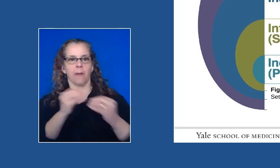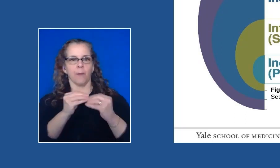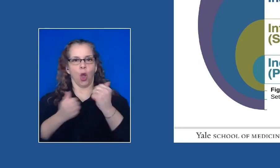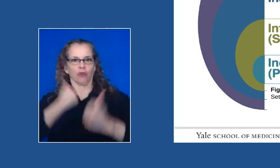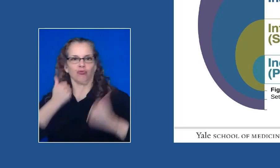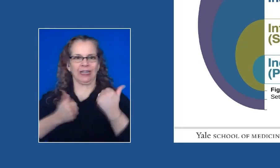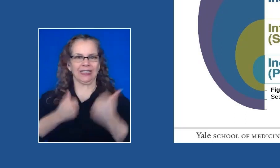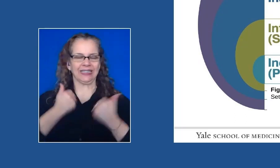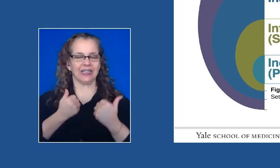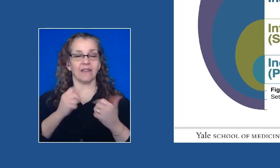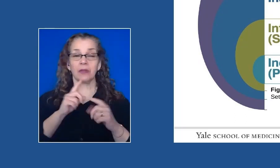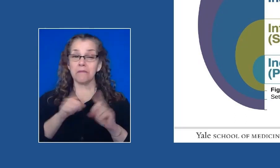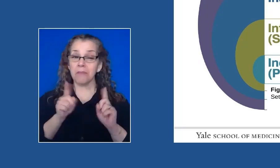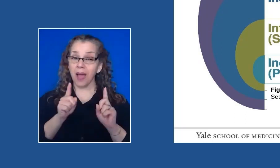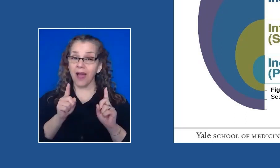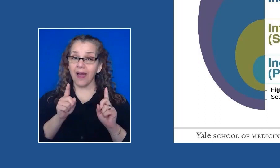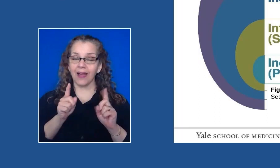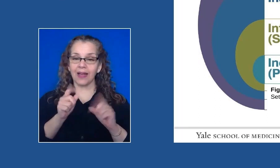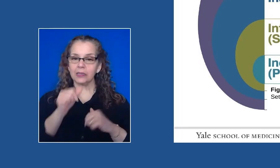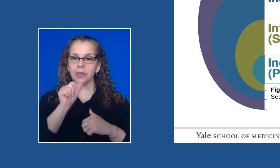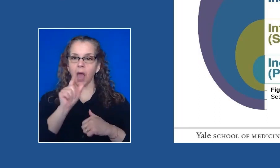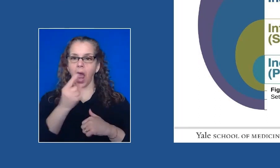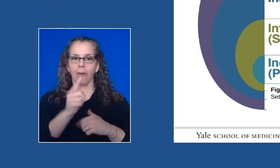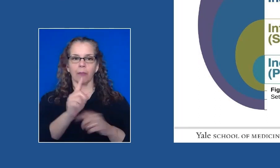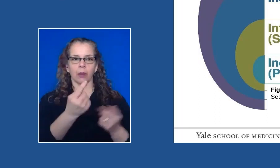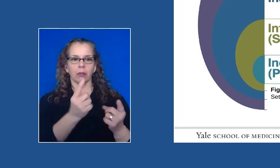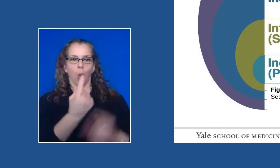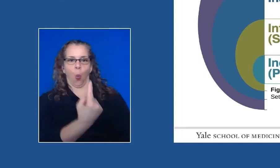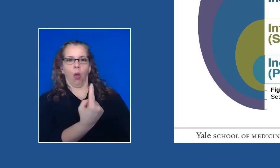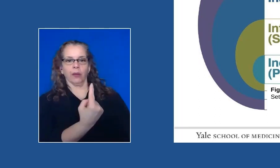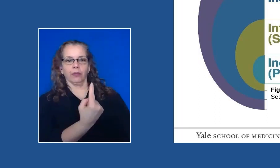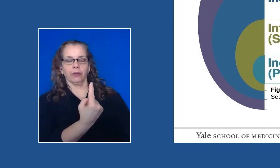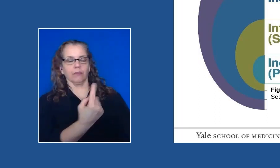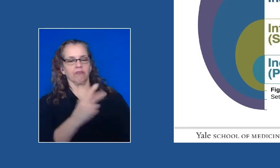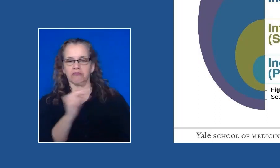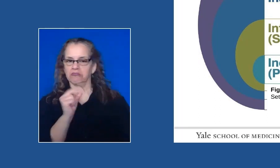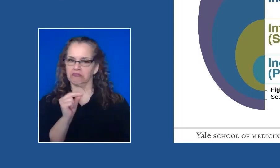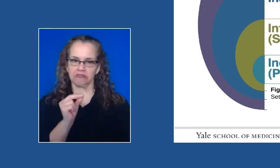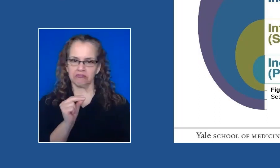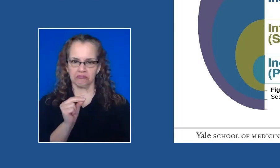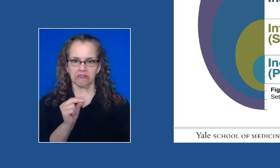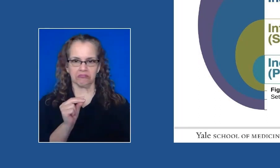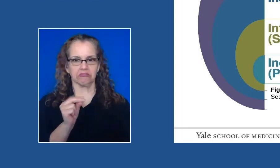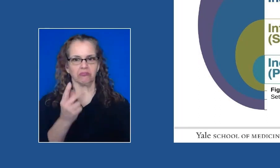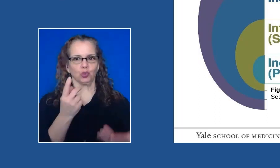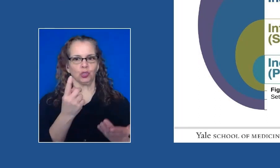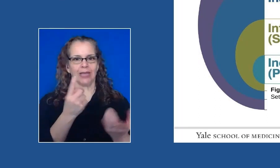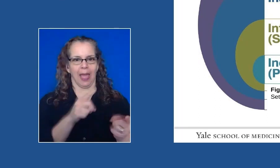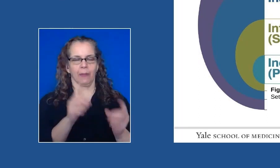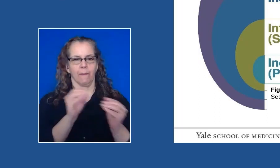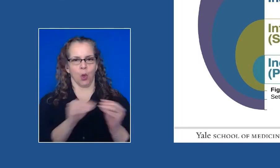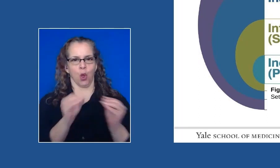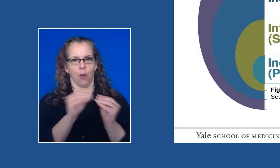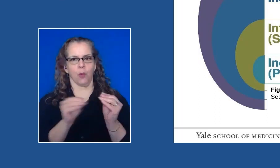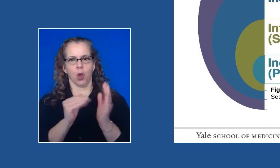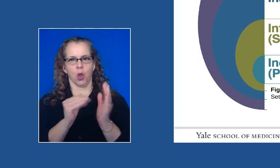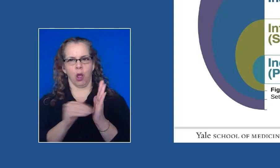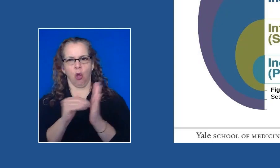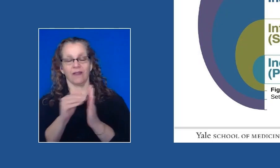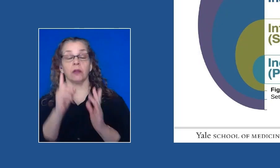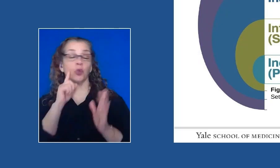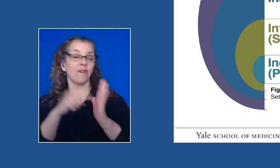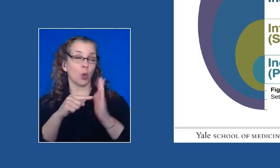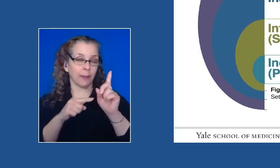not happening in isolation. There are layers of these things that are happening as we think about larger and larger scales. So, for example, for staff members